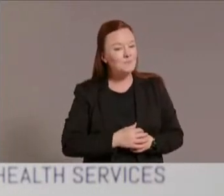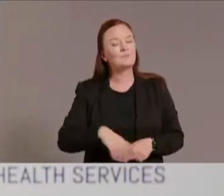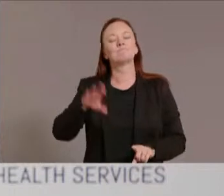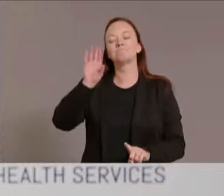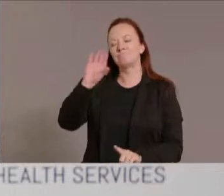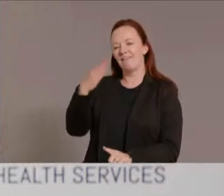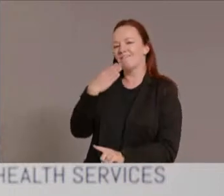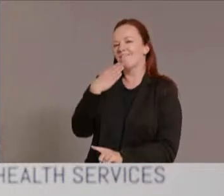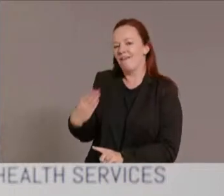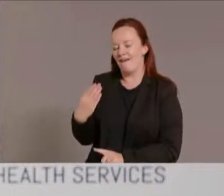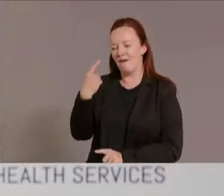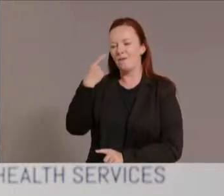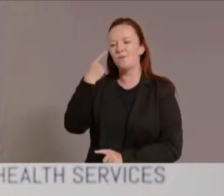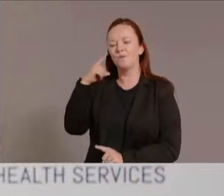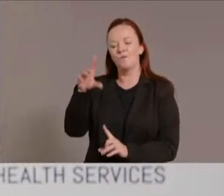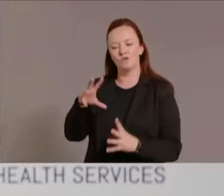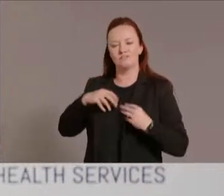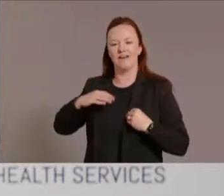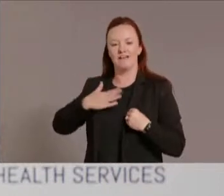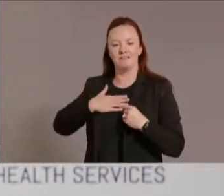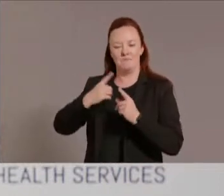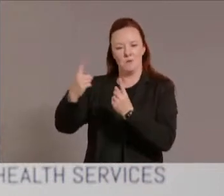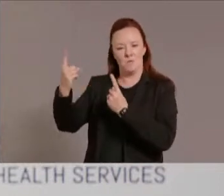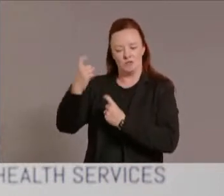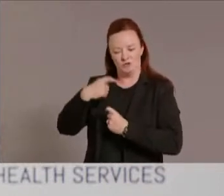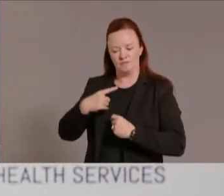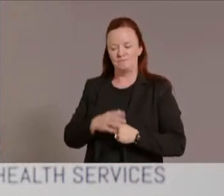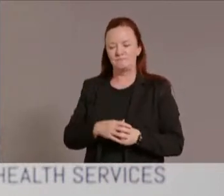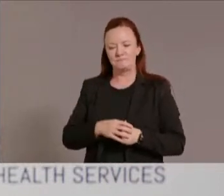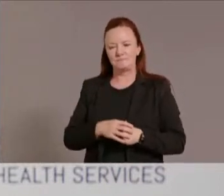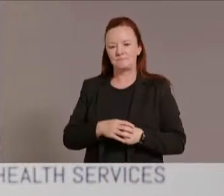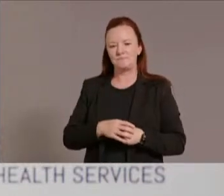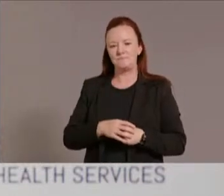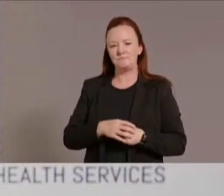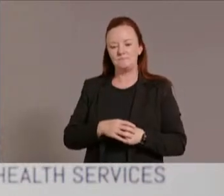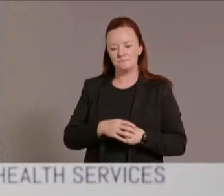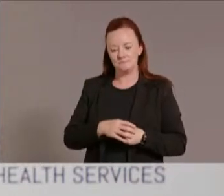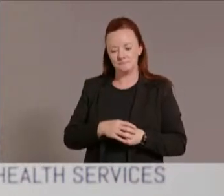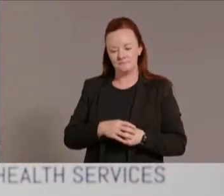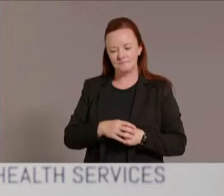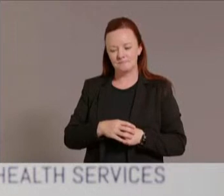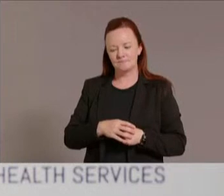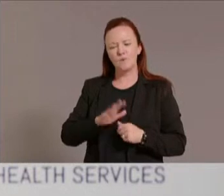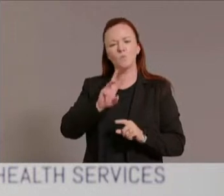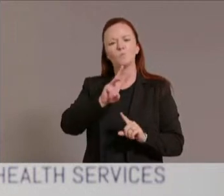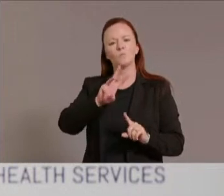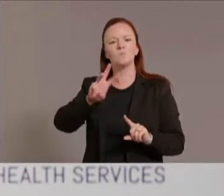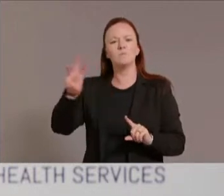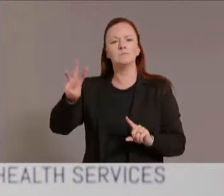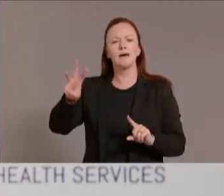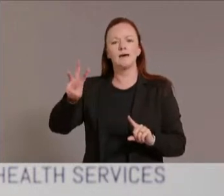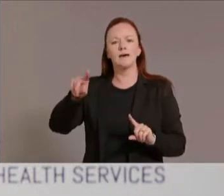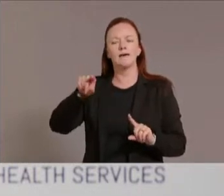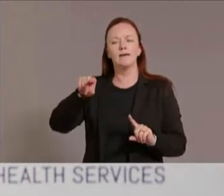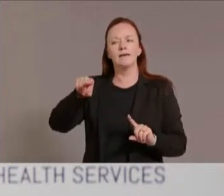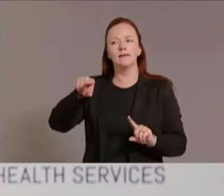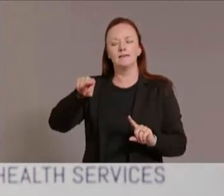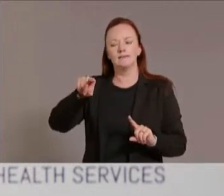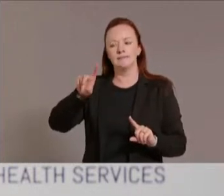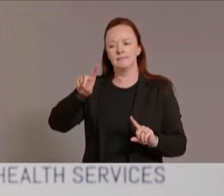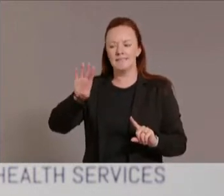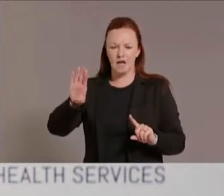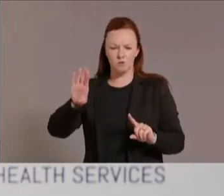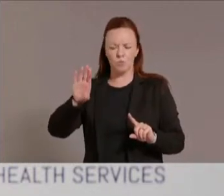Hi, thank you for taking the question. So on the dashboard for, I